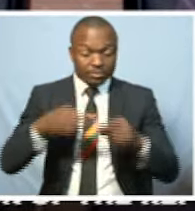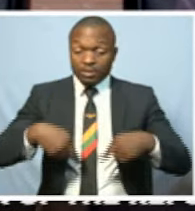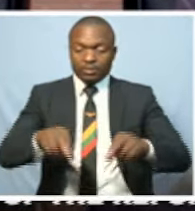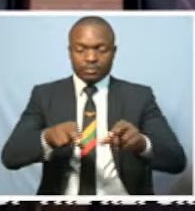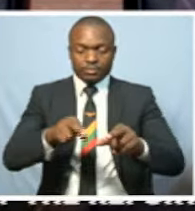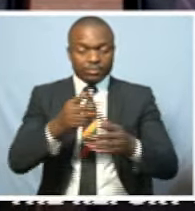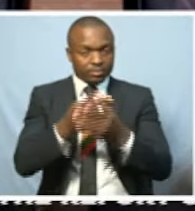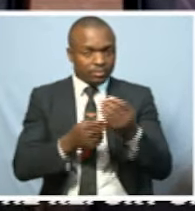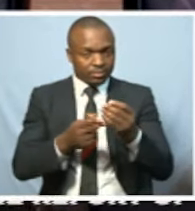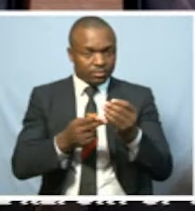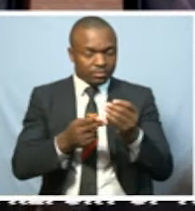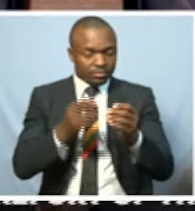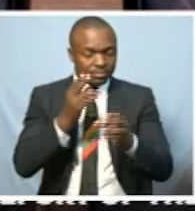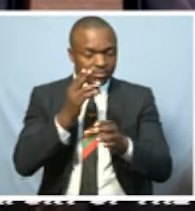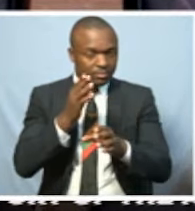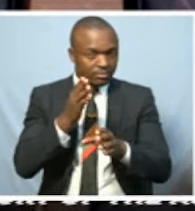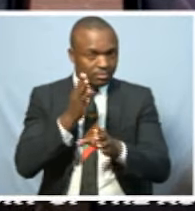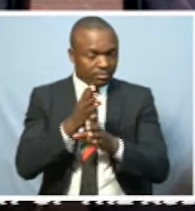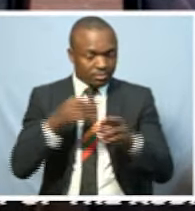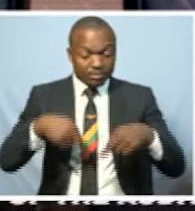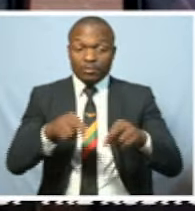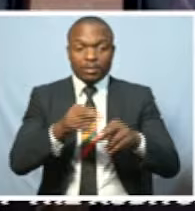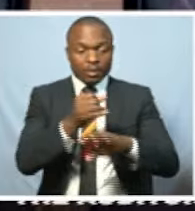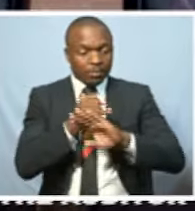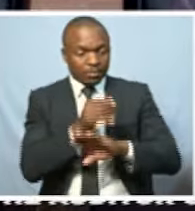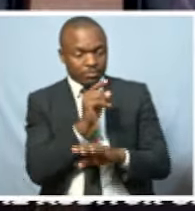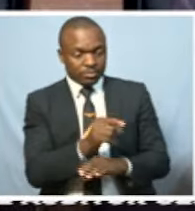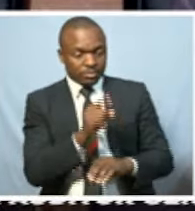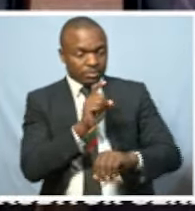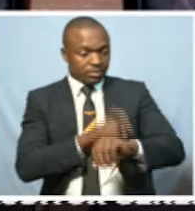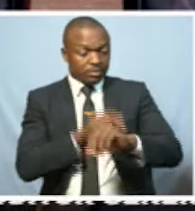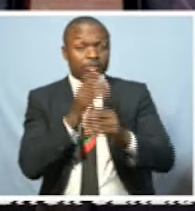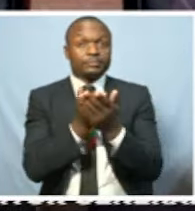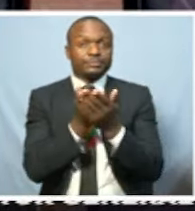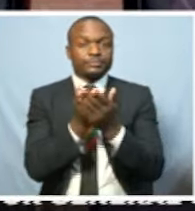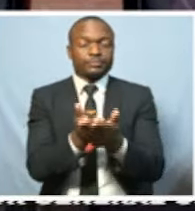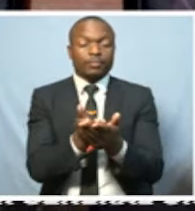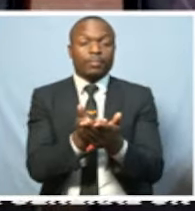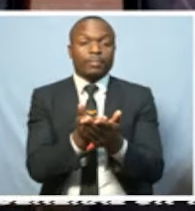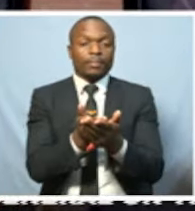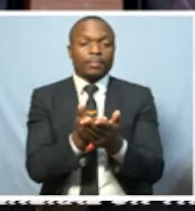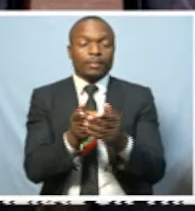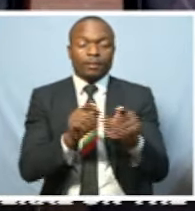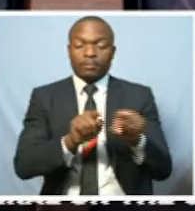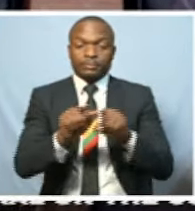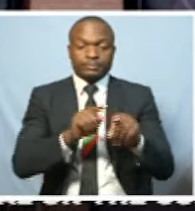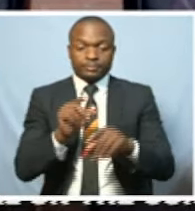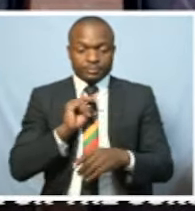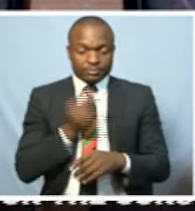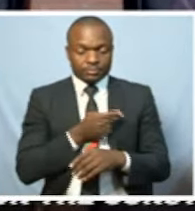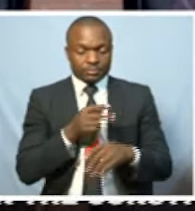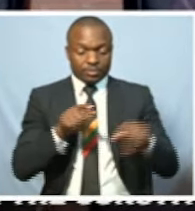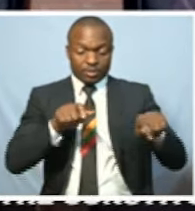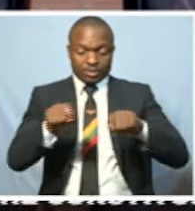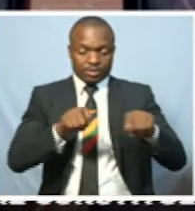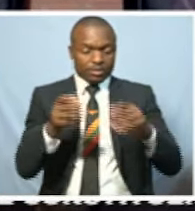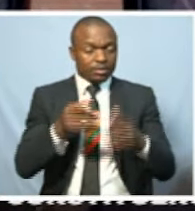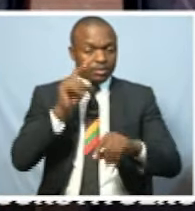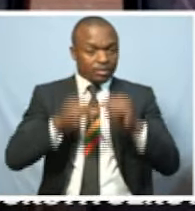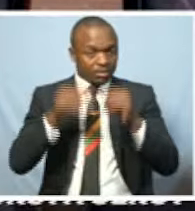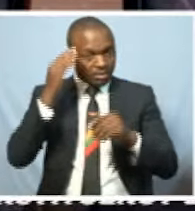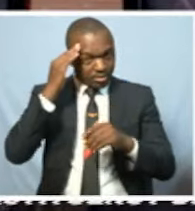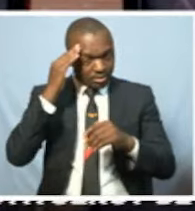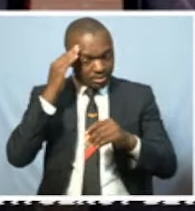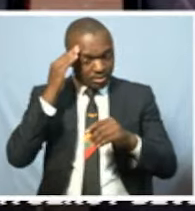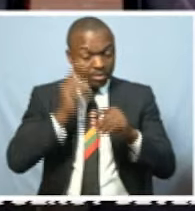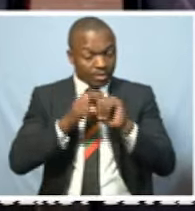we invited him. And when he submitted the bids, we don't have control, Chair. So I can't know the capacity.